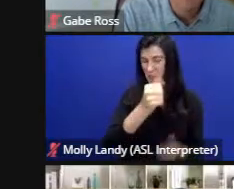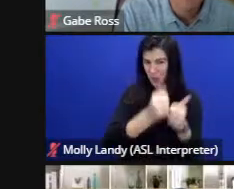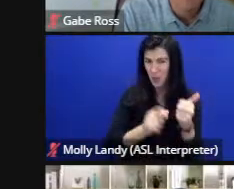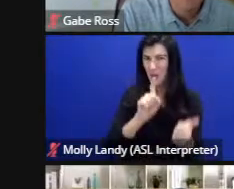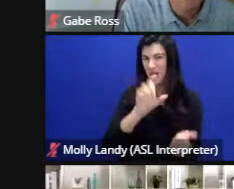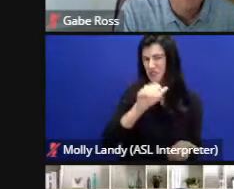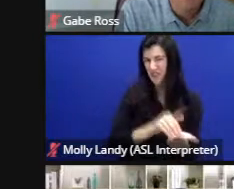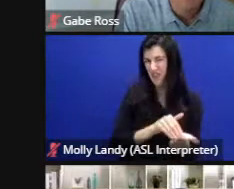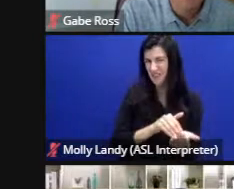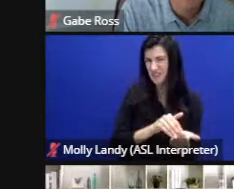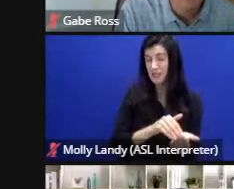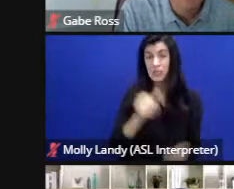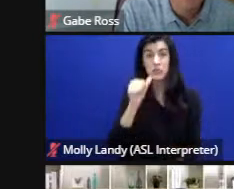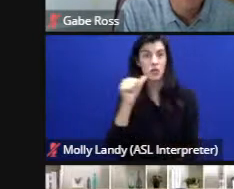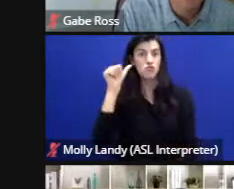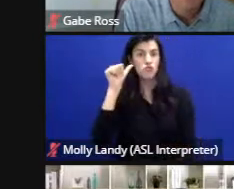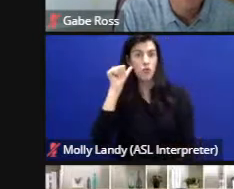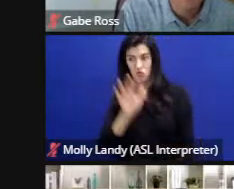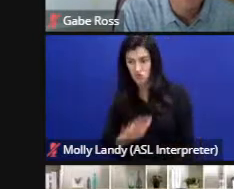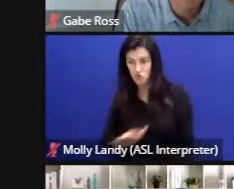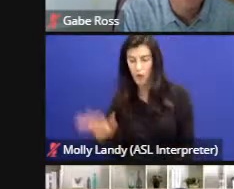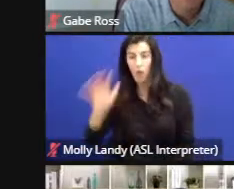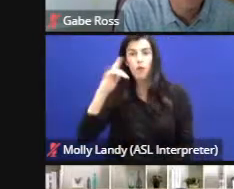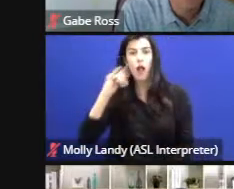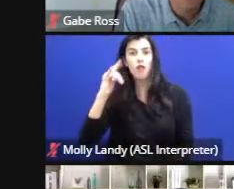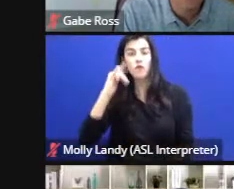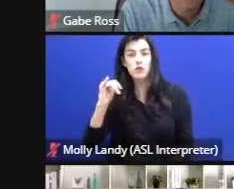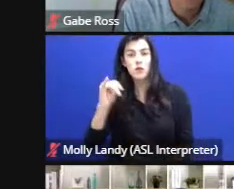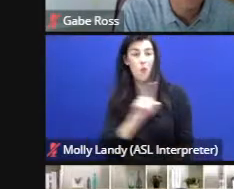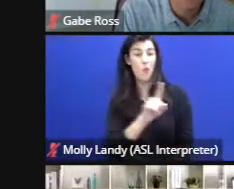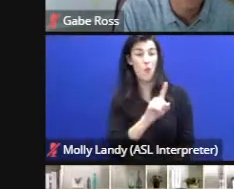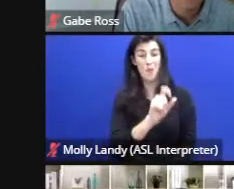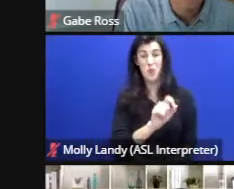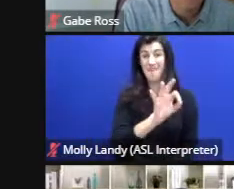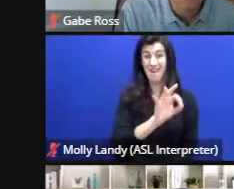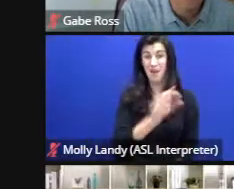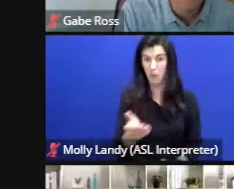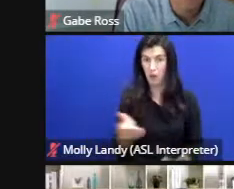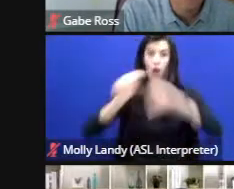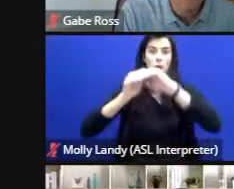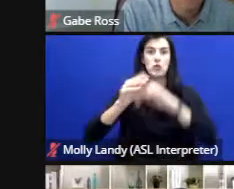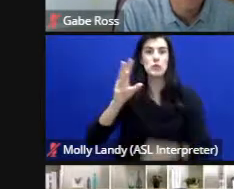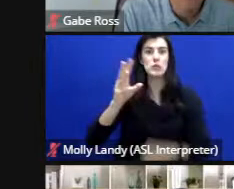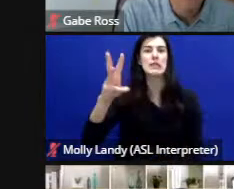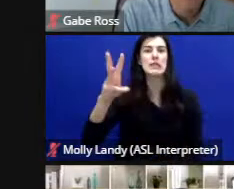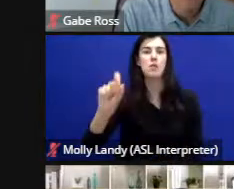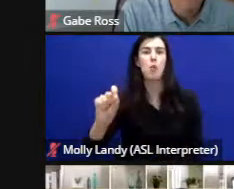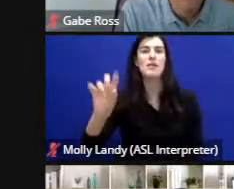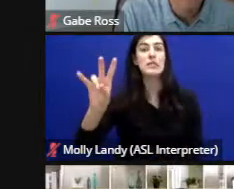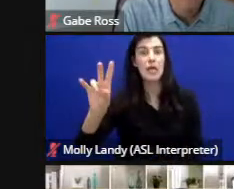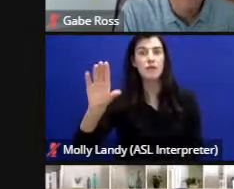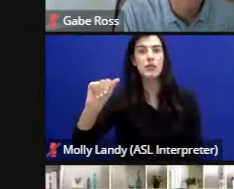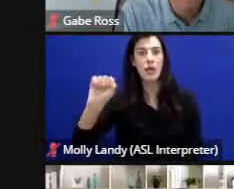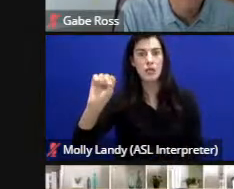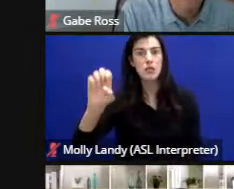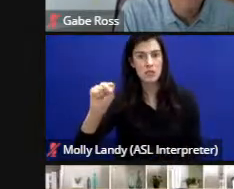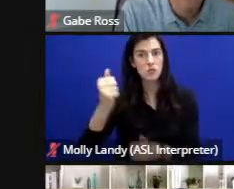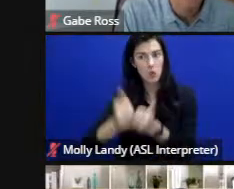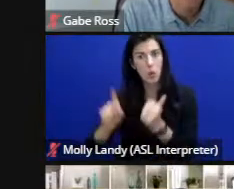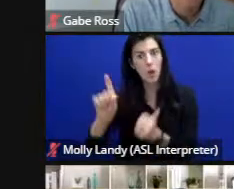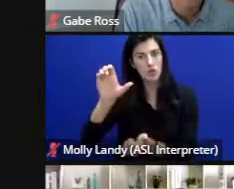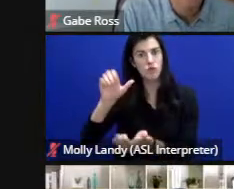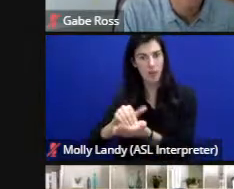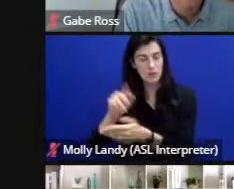across California yesterday, they were reporting 16.7 cases per 100,000. In